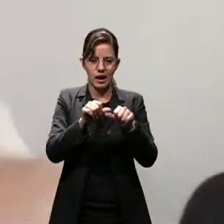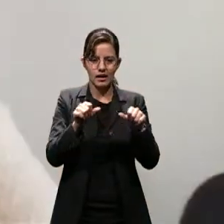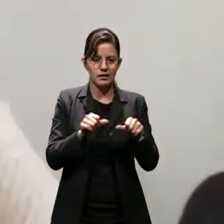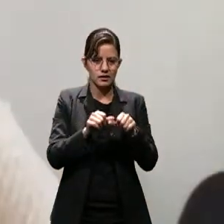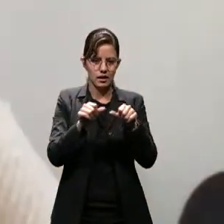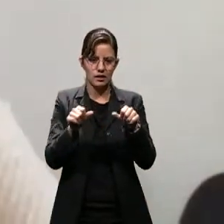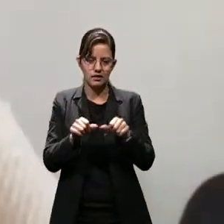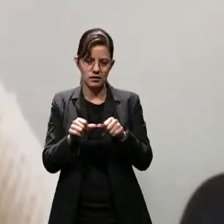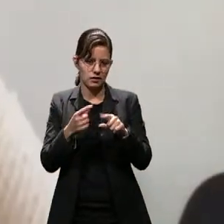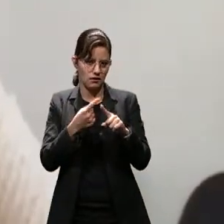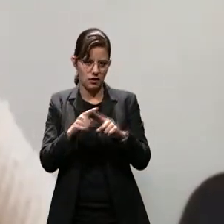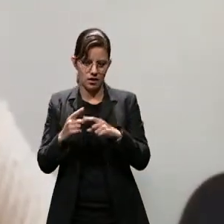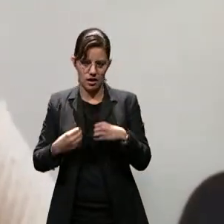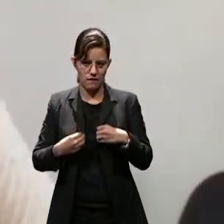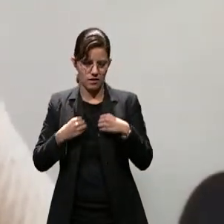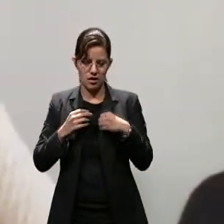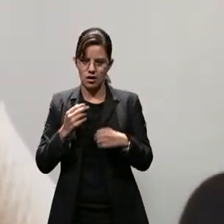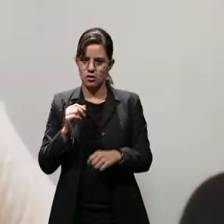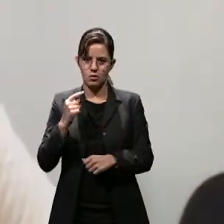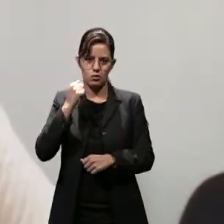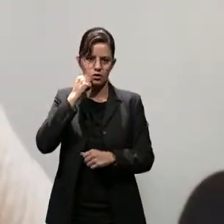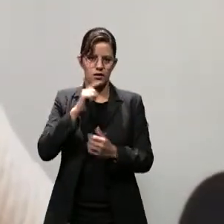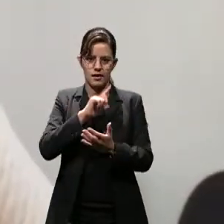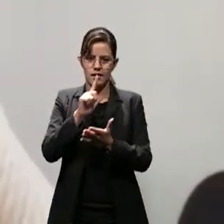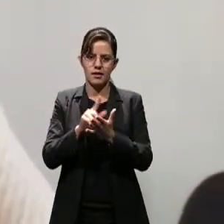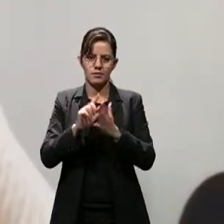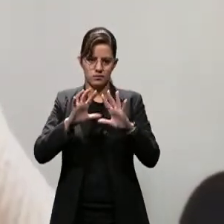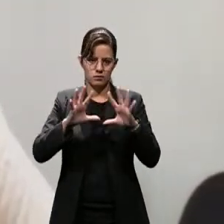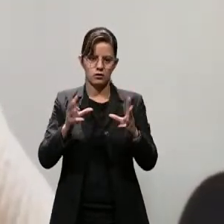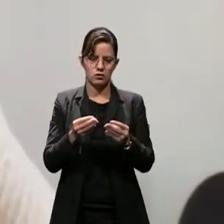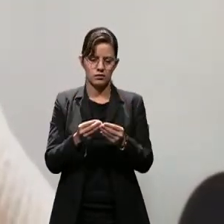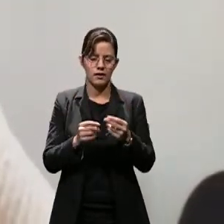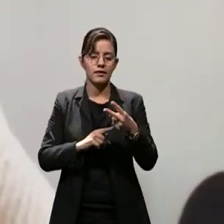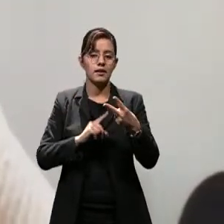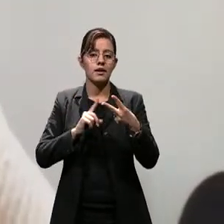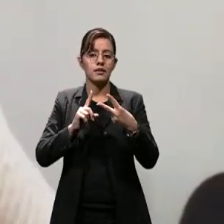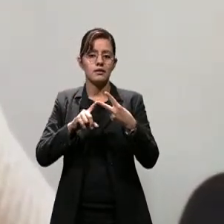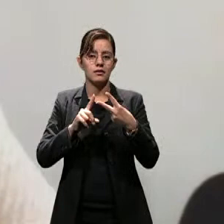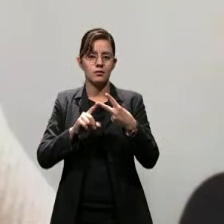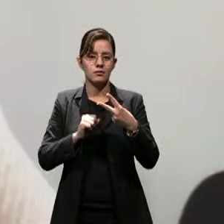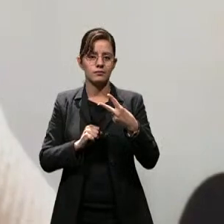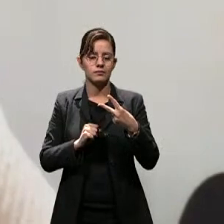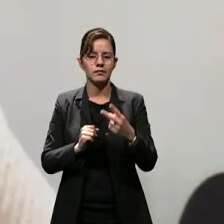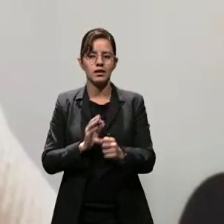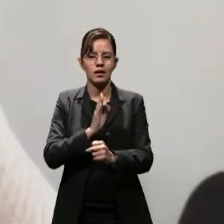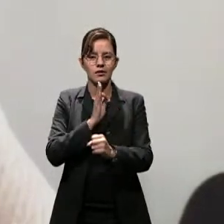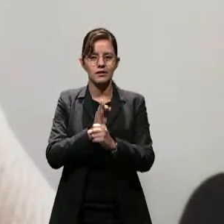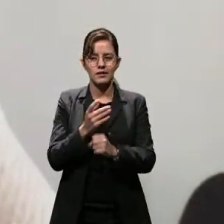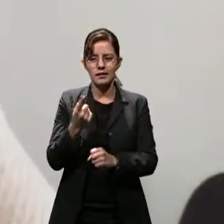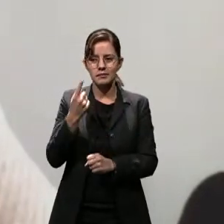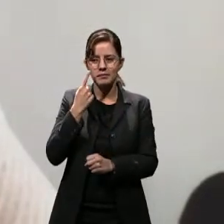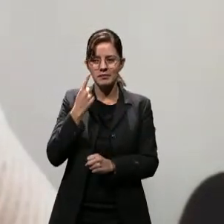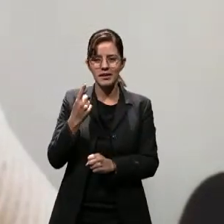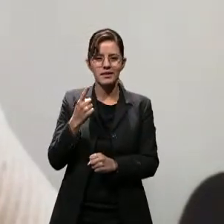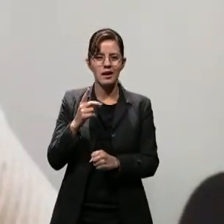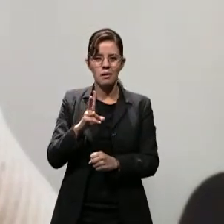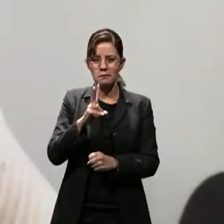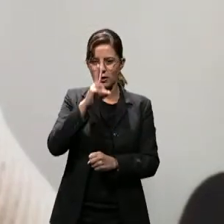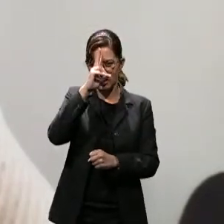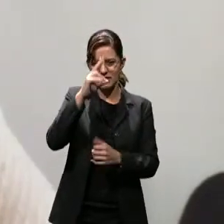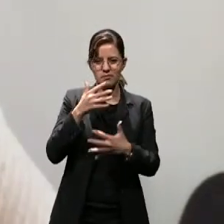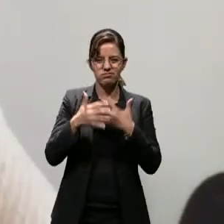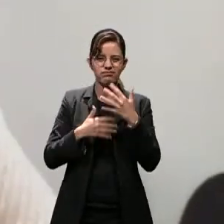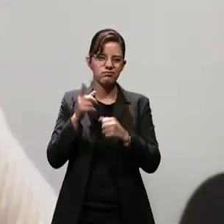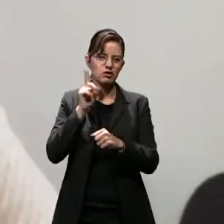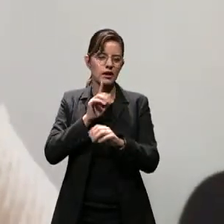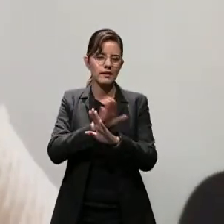the linkage of those all violent acts. Second, violence that we are facing is a reflex of the